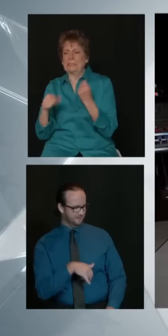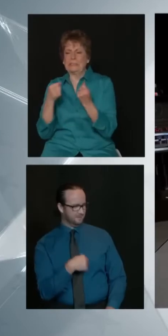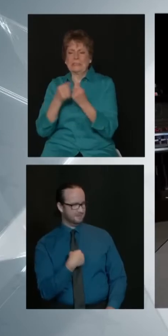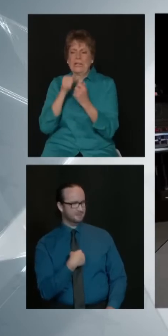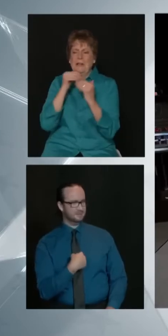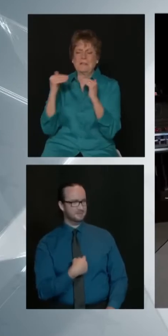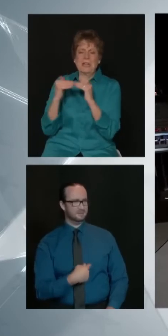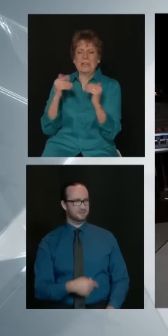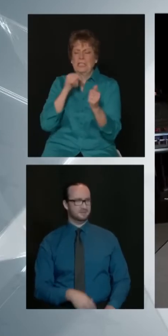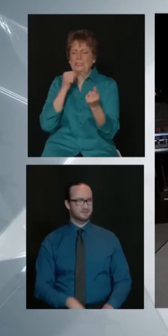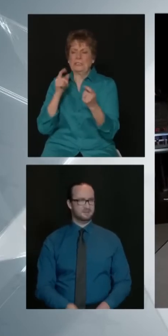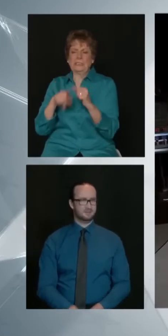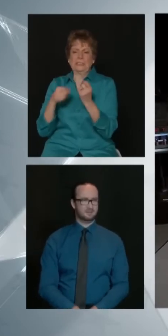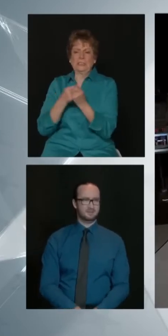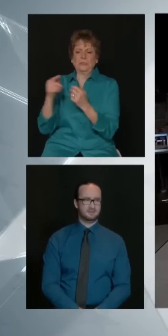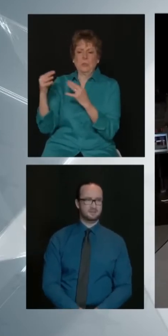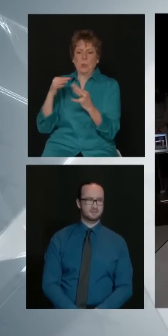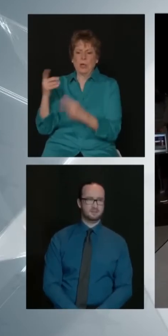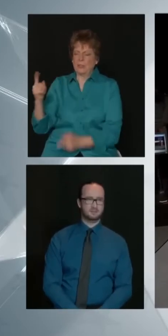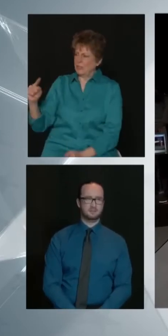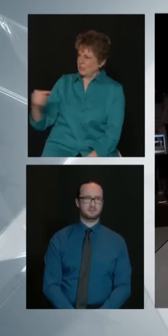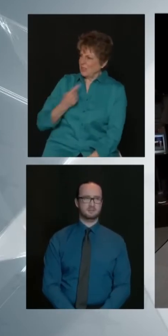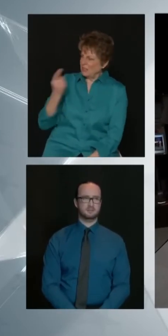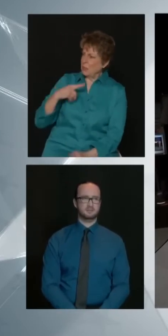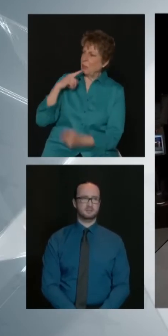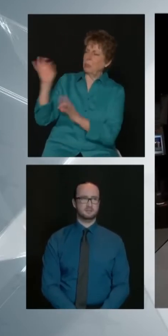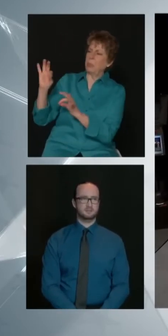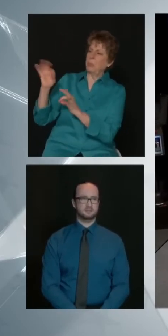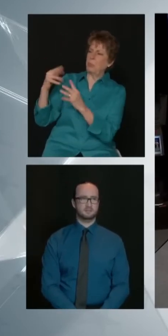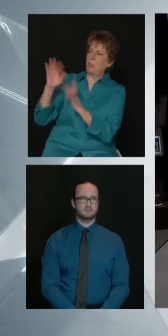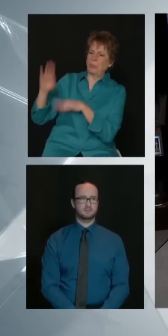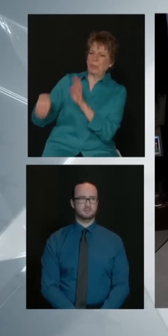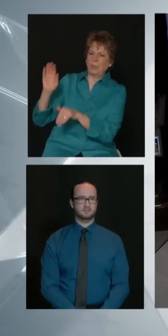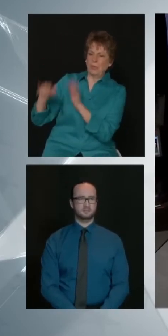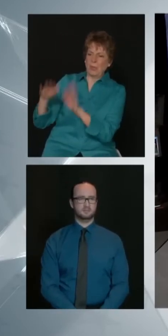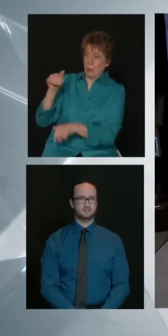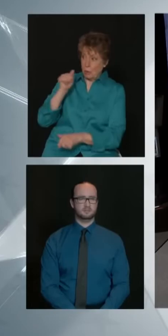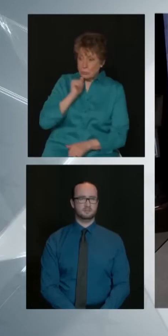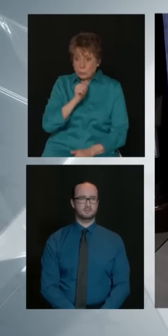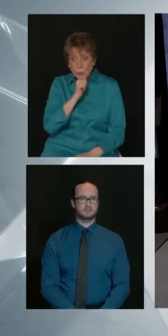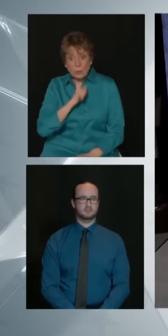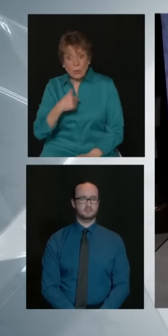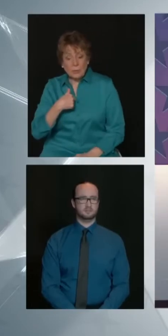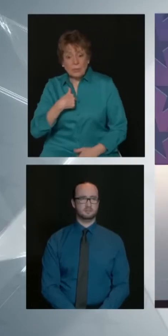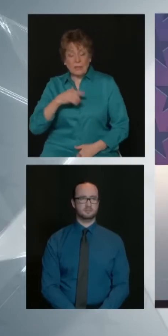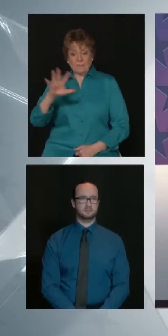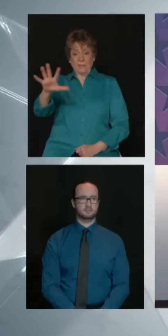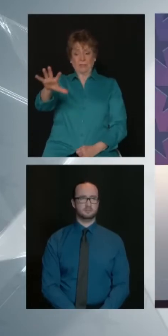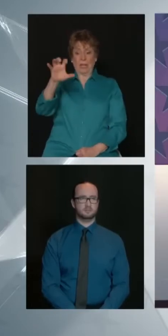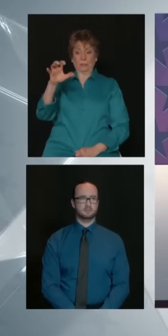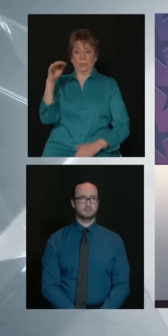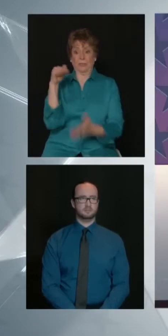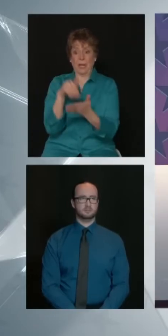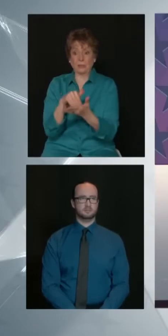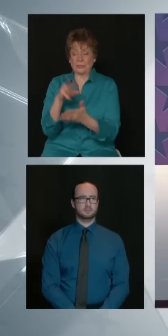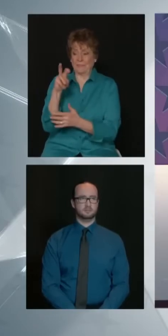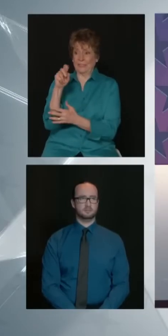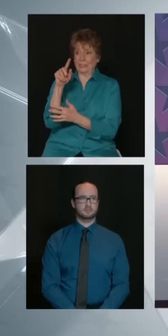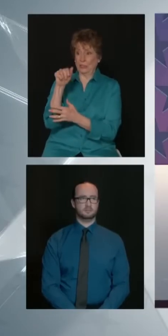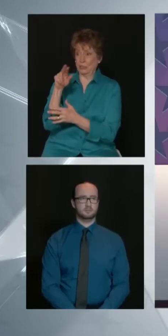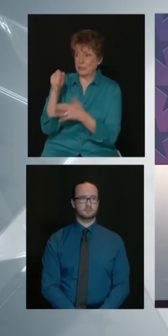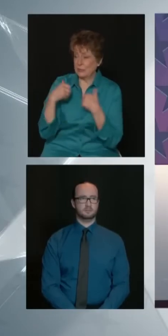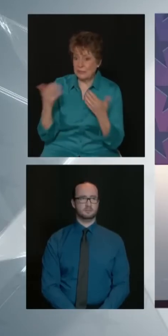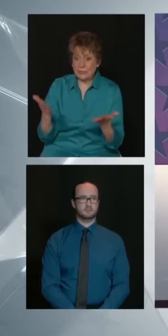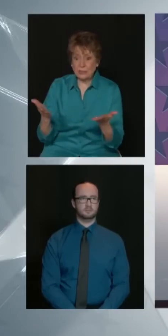about 500,000 veterans here in the state of Arizona. Many of them, you know, vote by mail. We've got 80% of Arizonans vote by